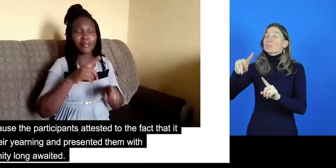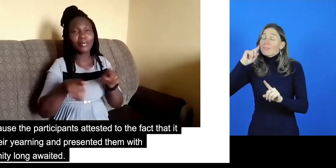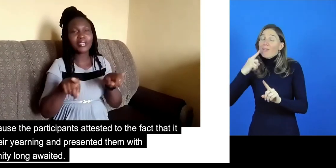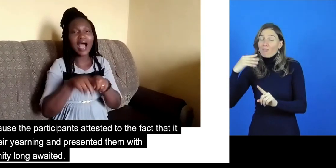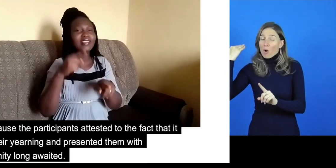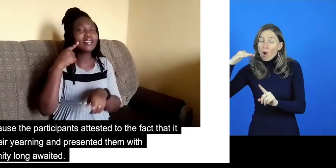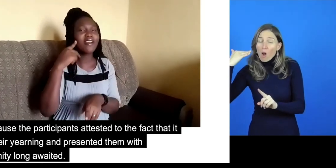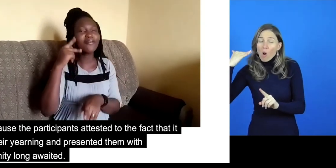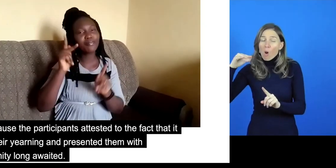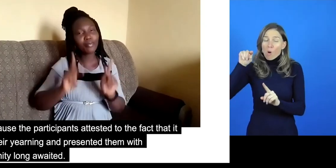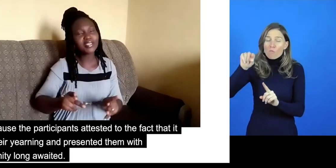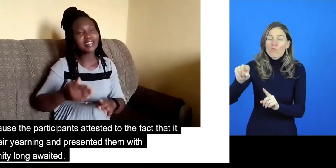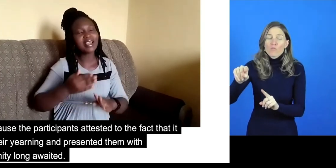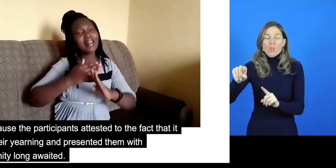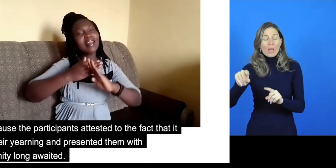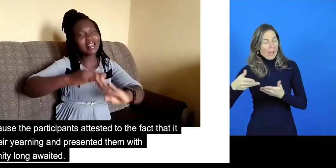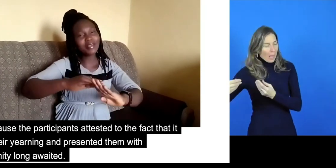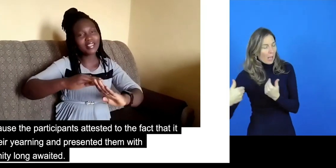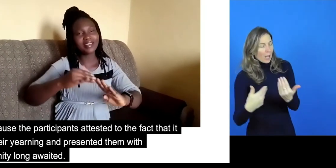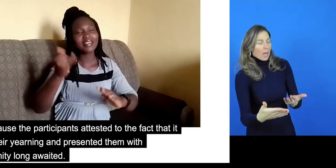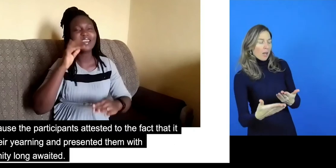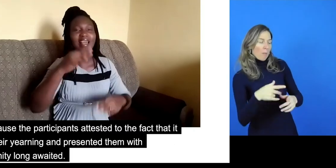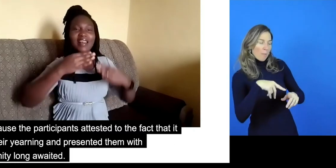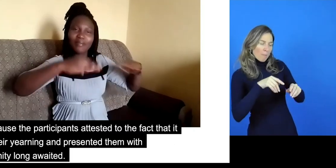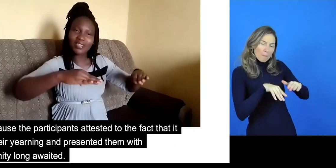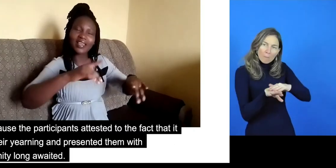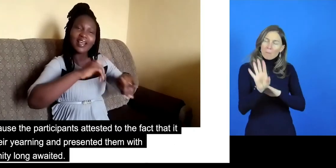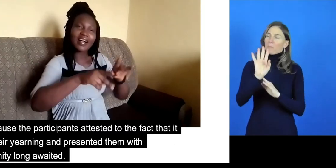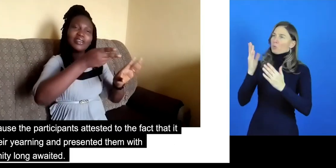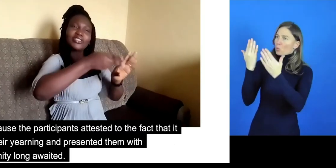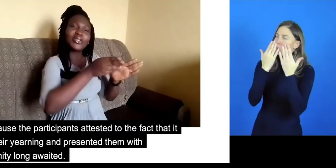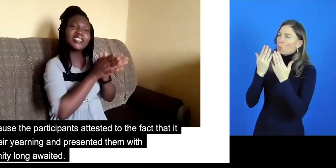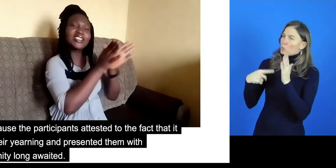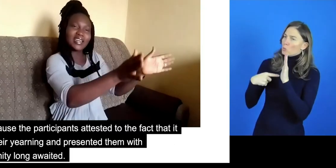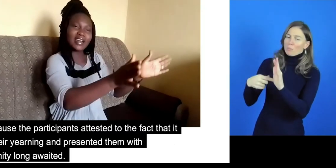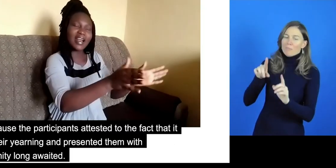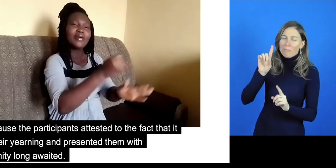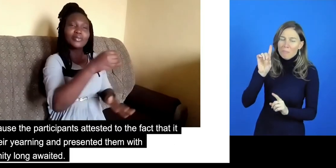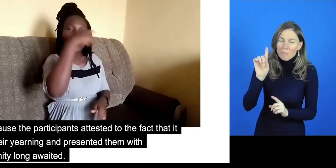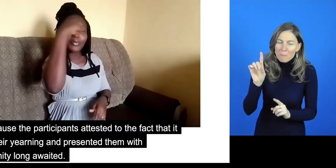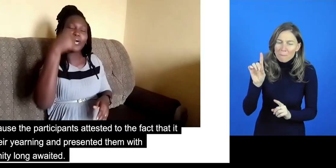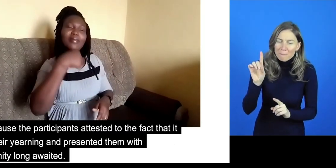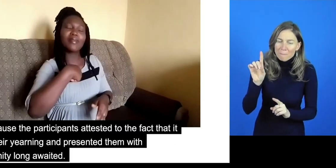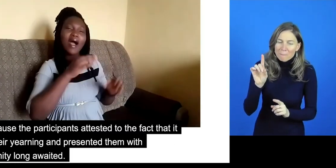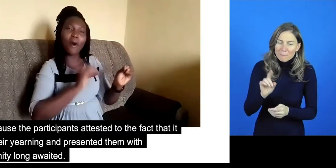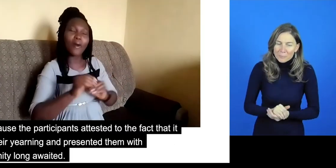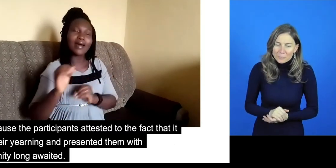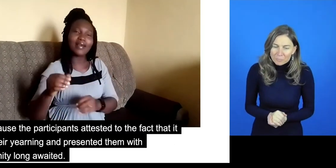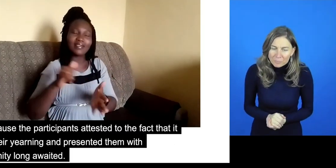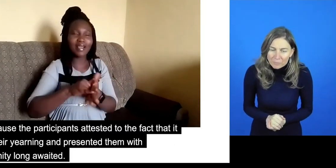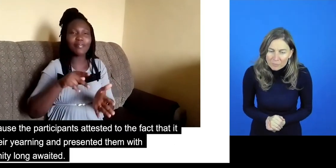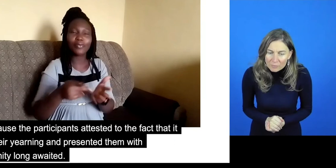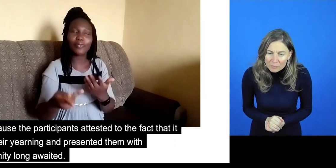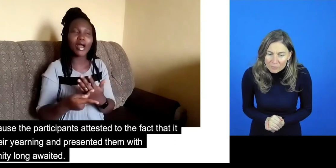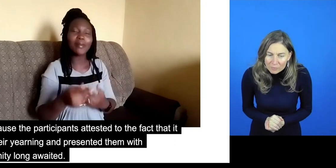public speaking, but as deaf person, limited, they are limited, can't join general. So because may I